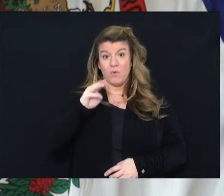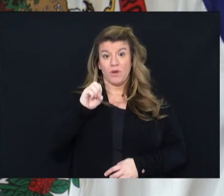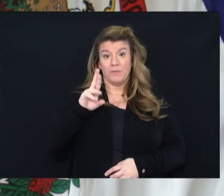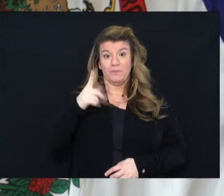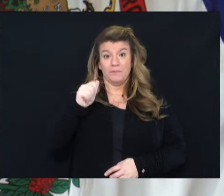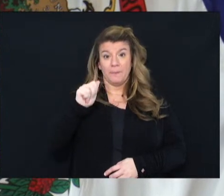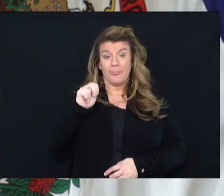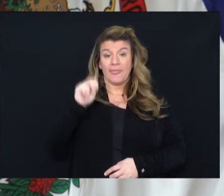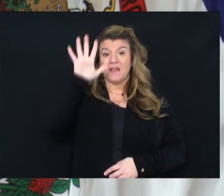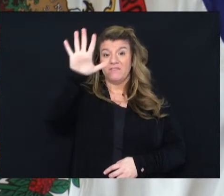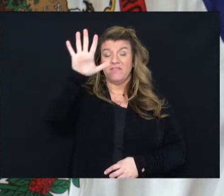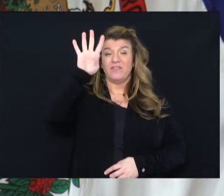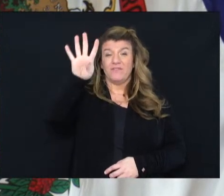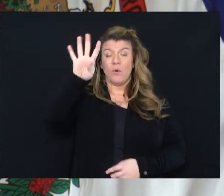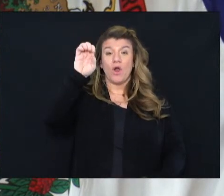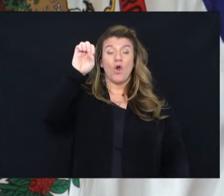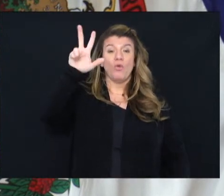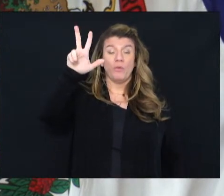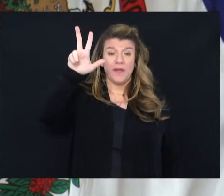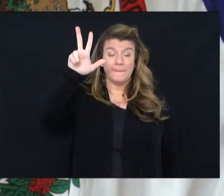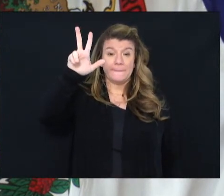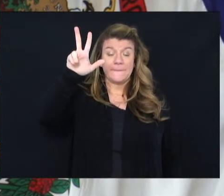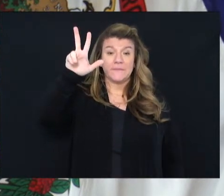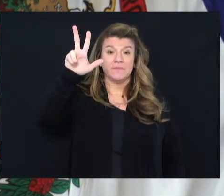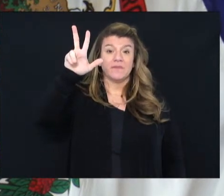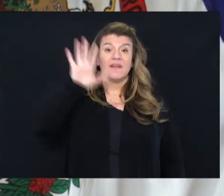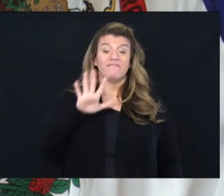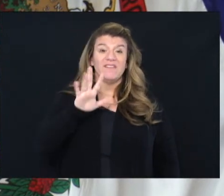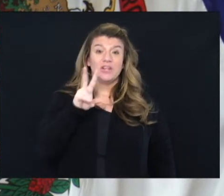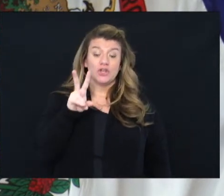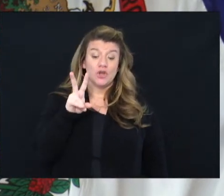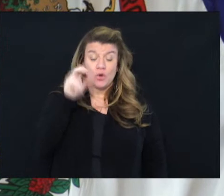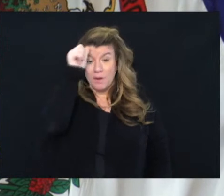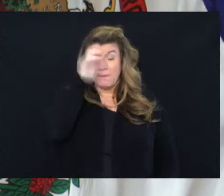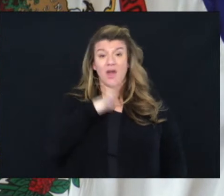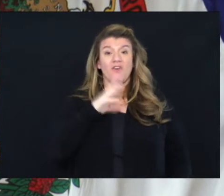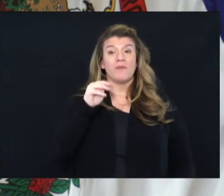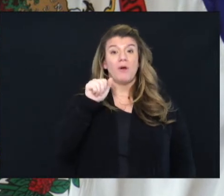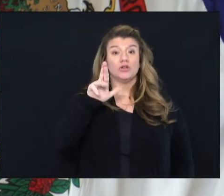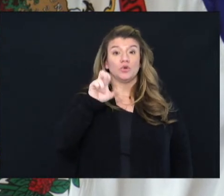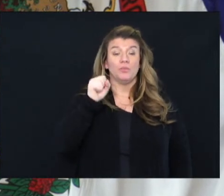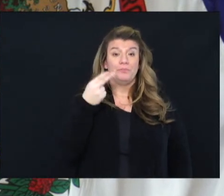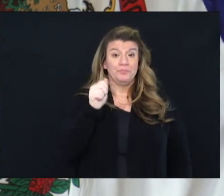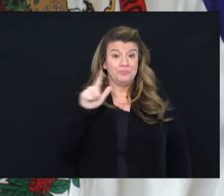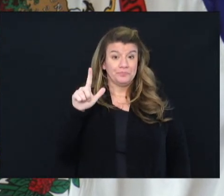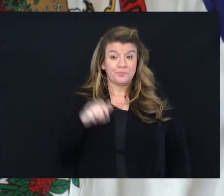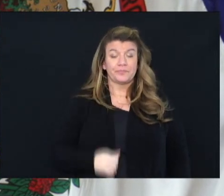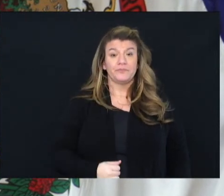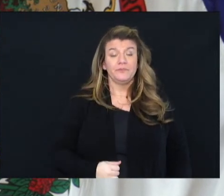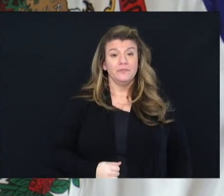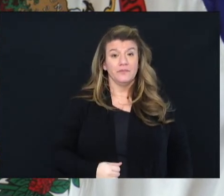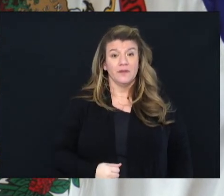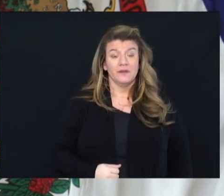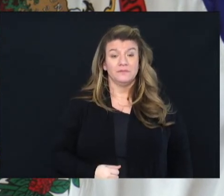The 5,403rd death of a 52-year-old male from Marshall County. The